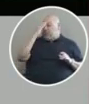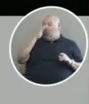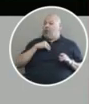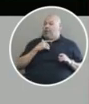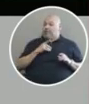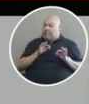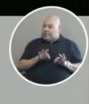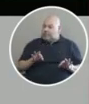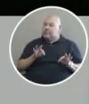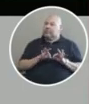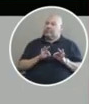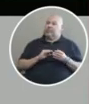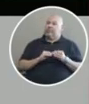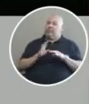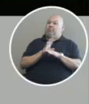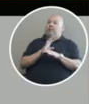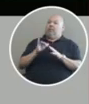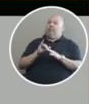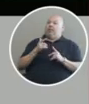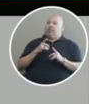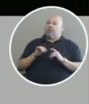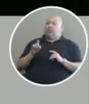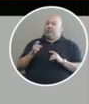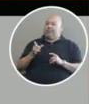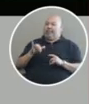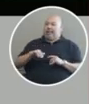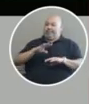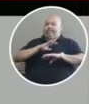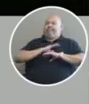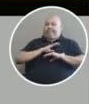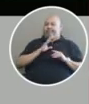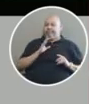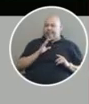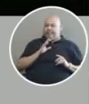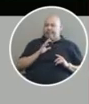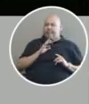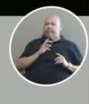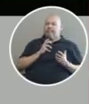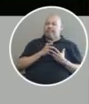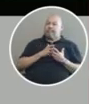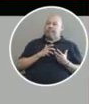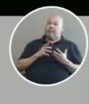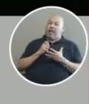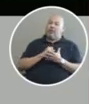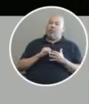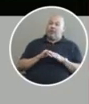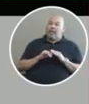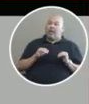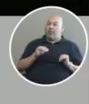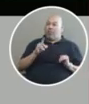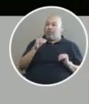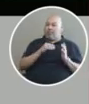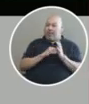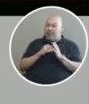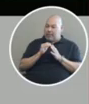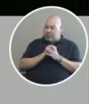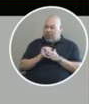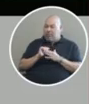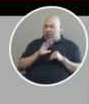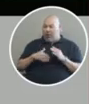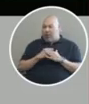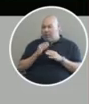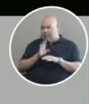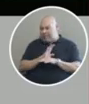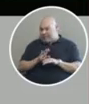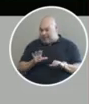there are a significant number of businesses that do meet this eligibility. Annual gross revenues of not more than $1 million from all